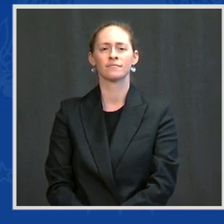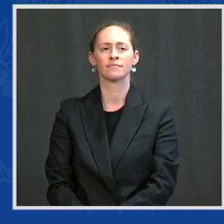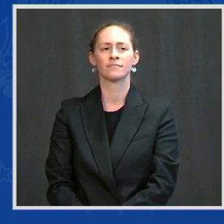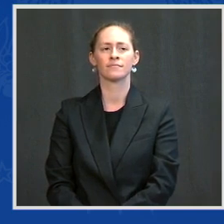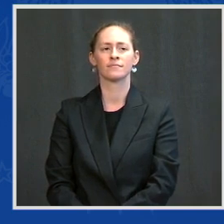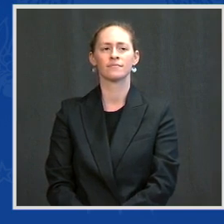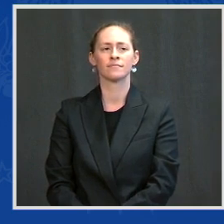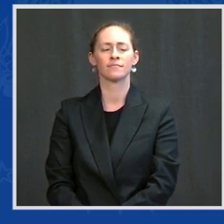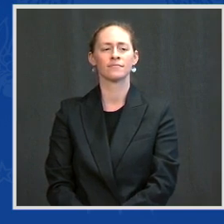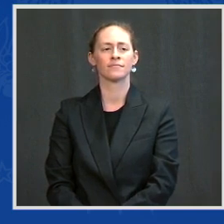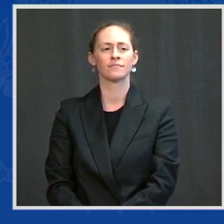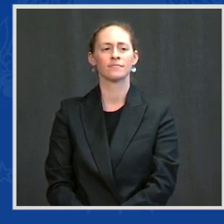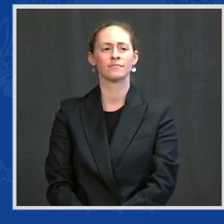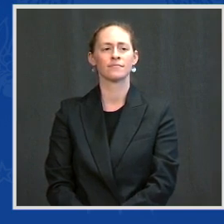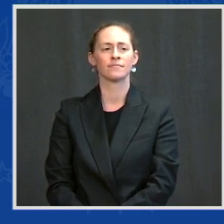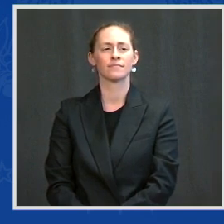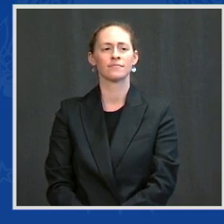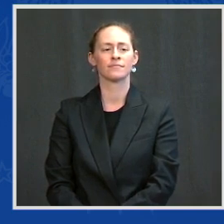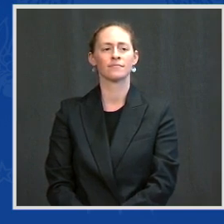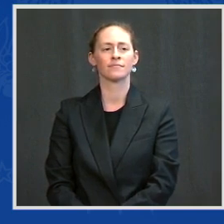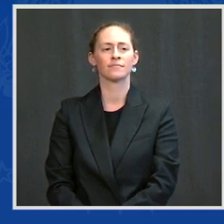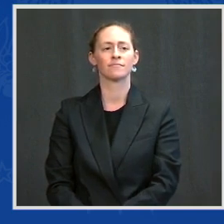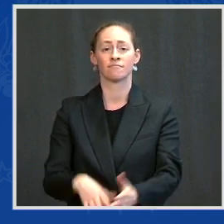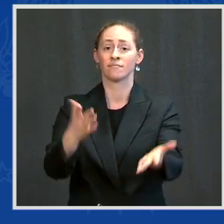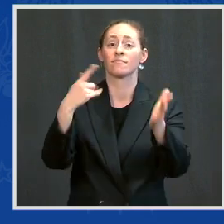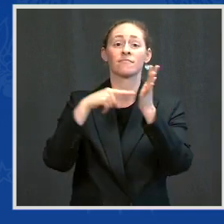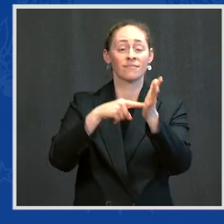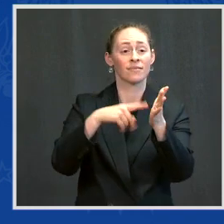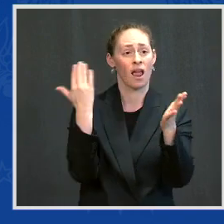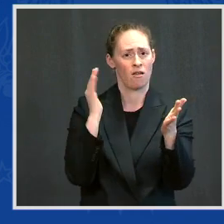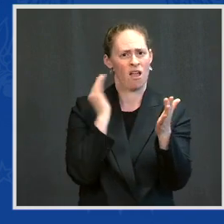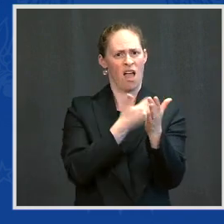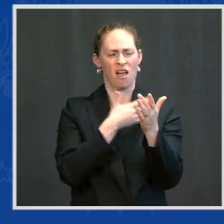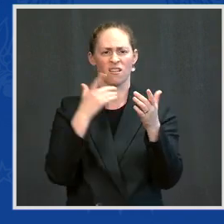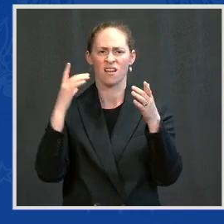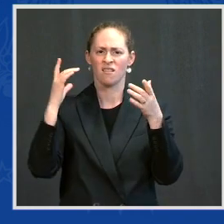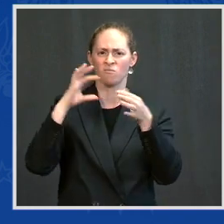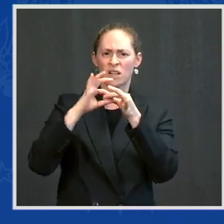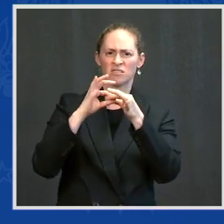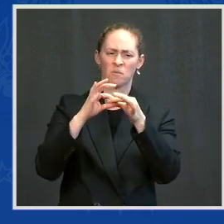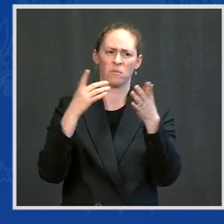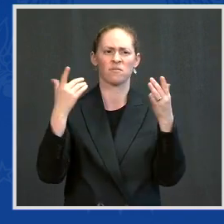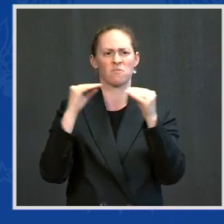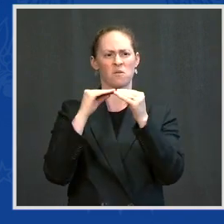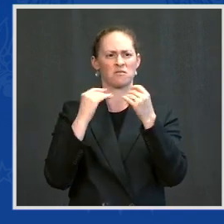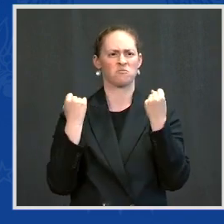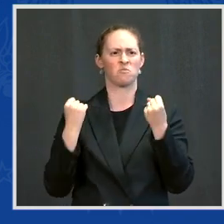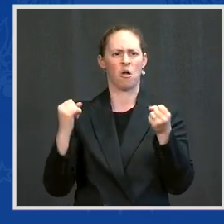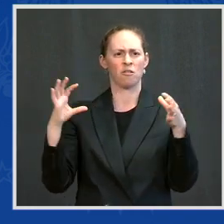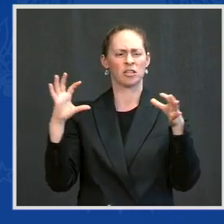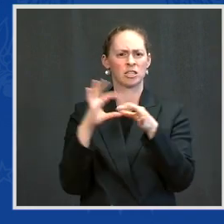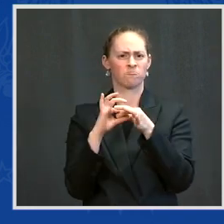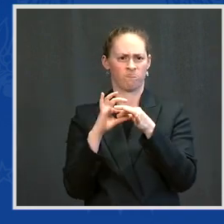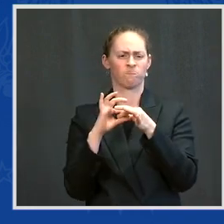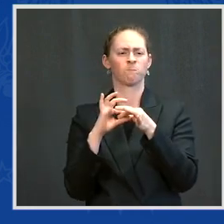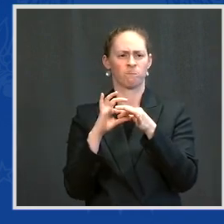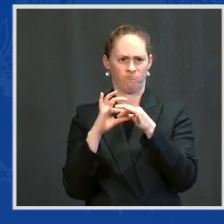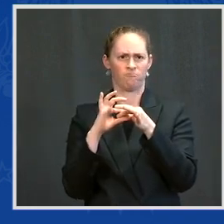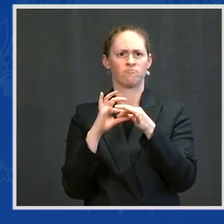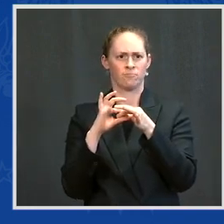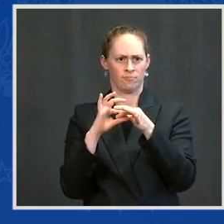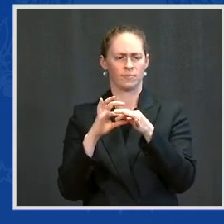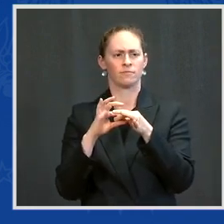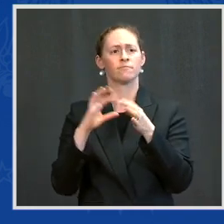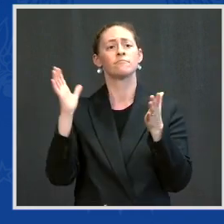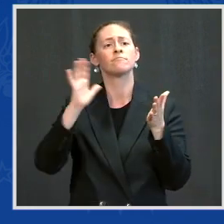as a symbolic and practical measure. Today at the summit, President Biden and I decided to expand our cooperation